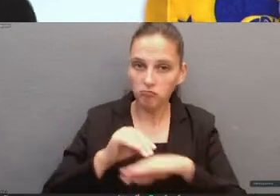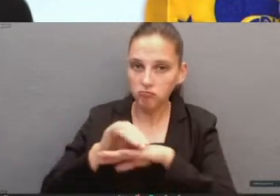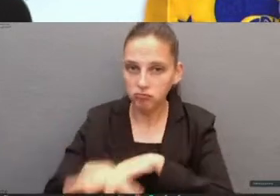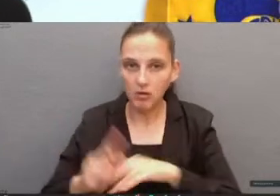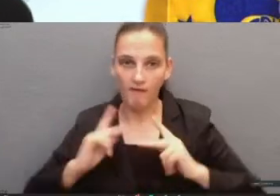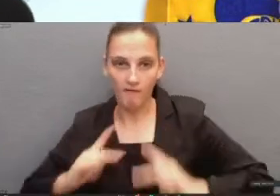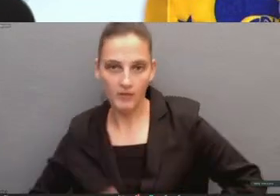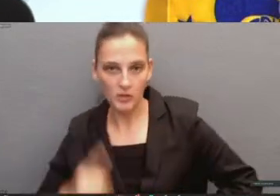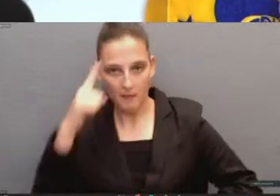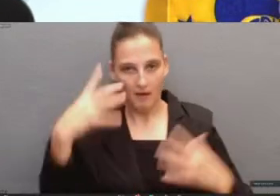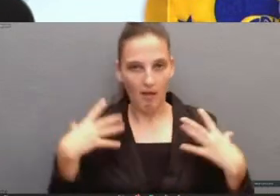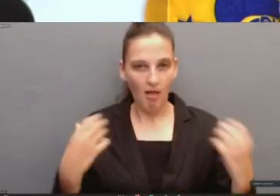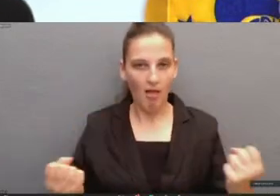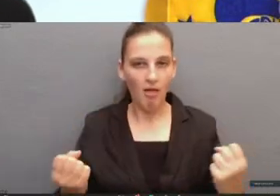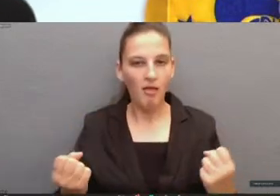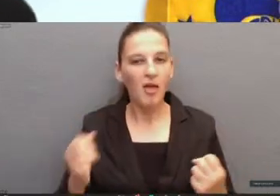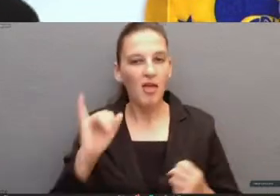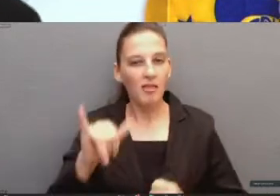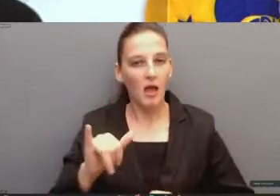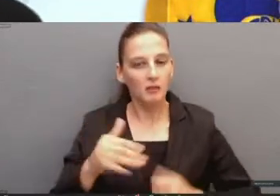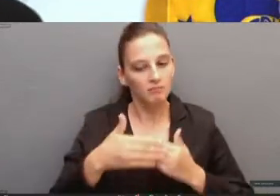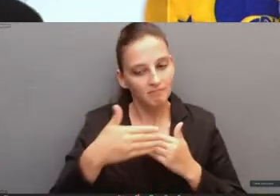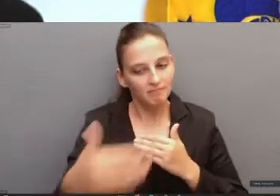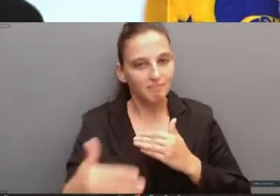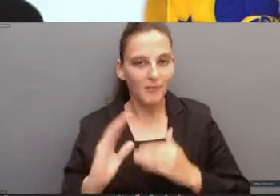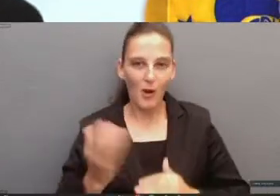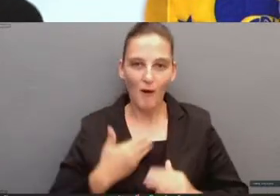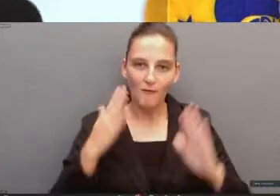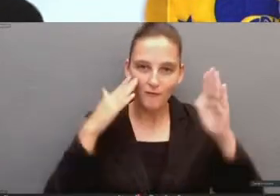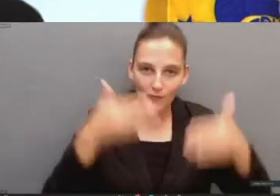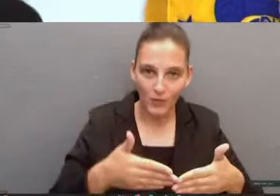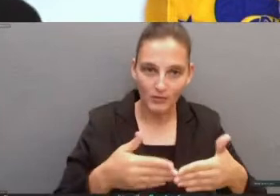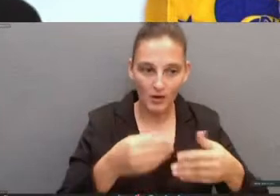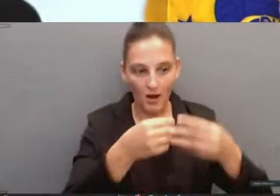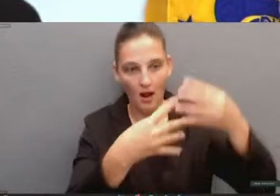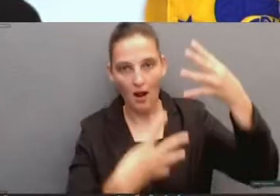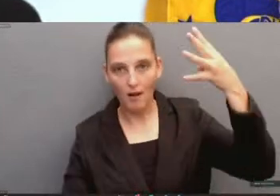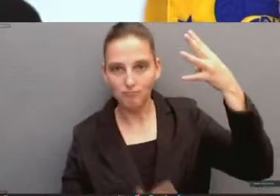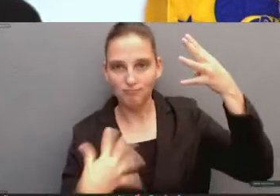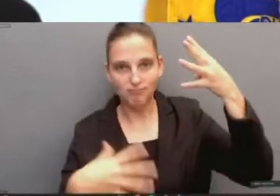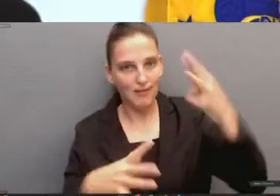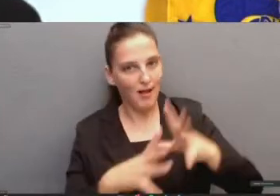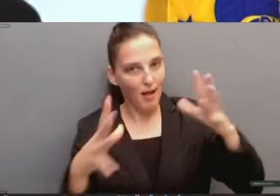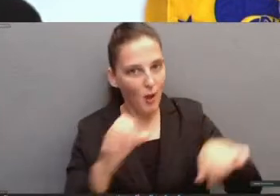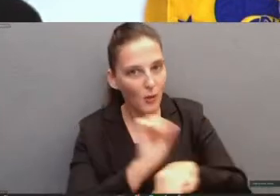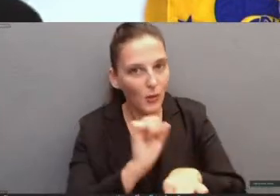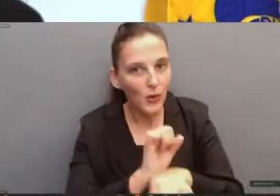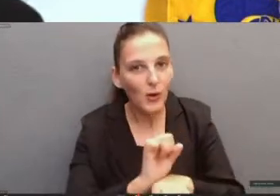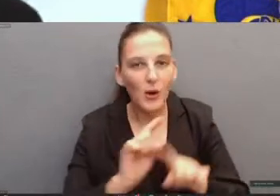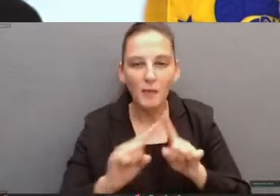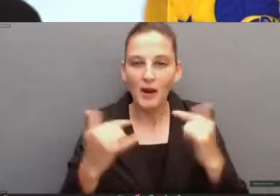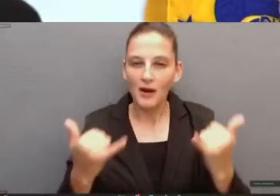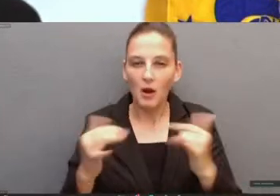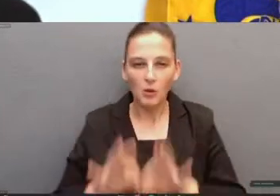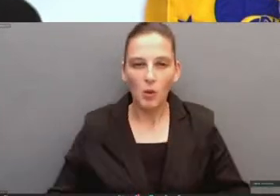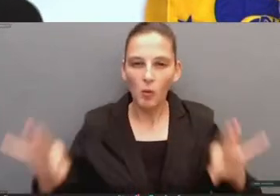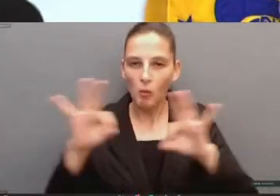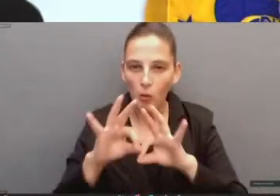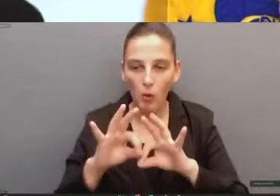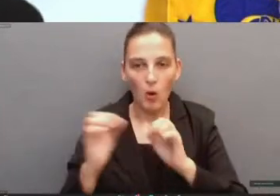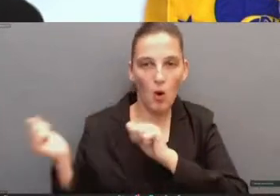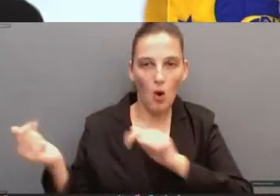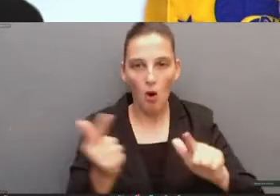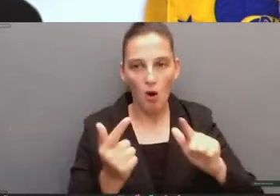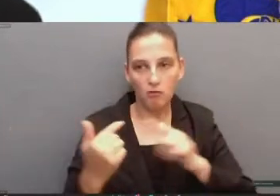is where we are looking to focus. It's a lot to work on, but these are important times where we all have a lot on our plate, and